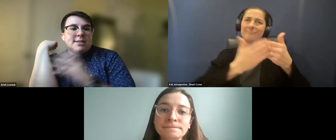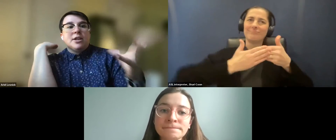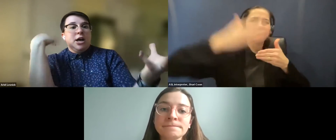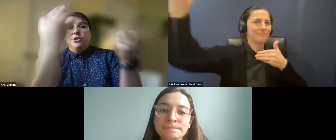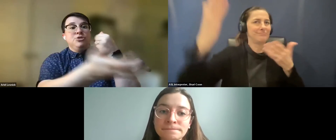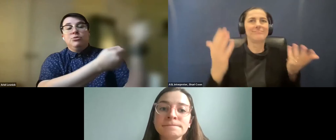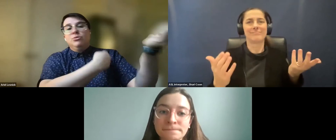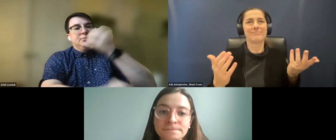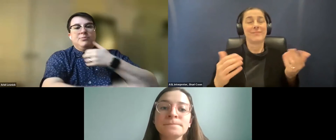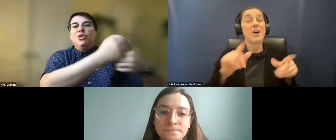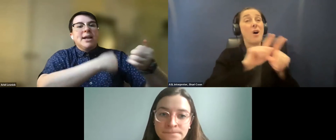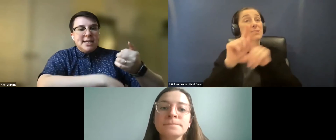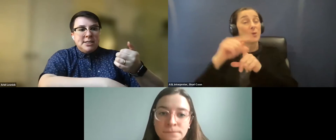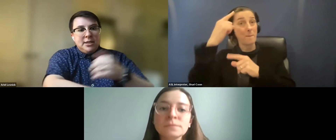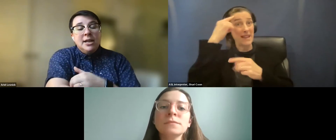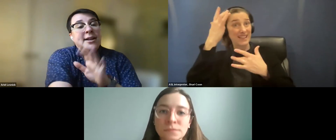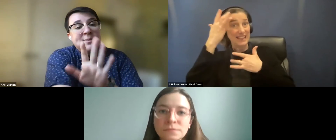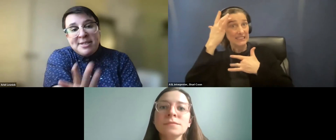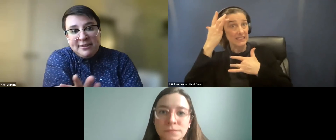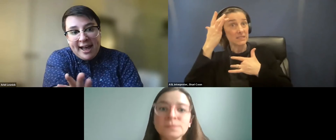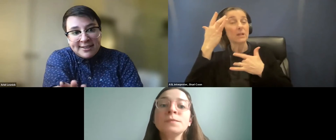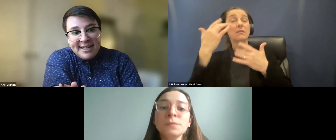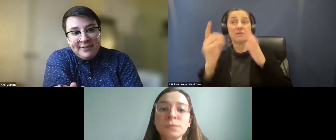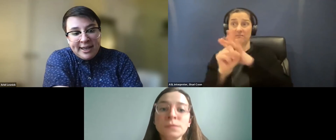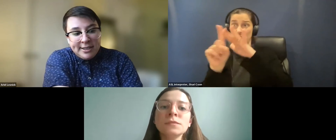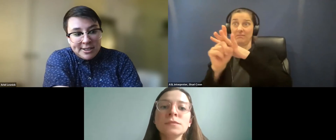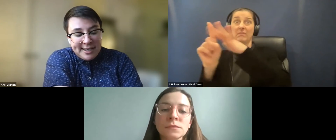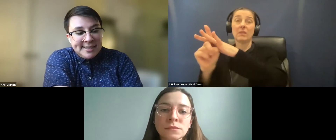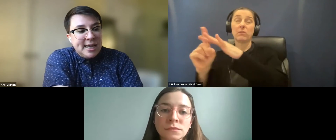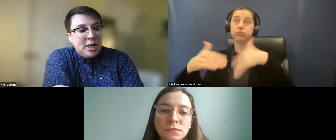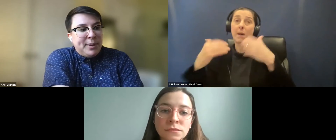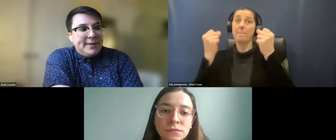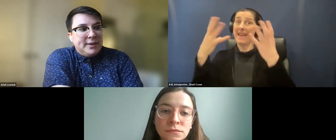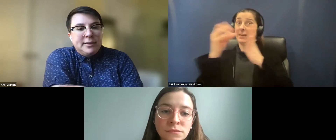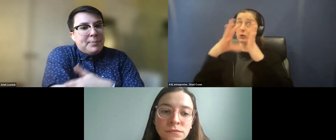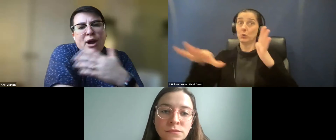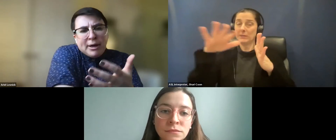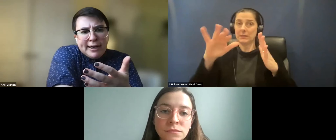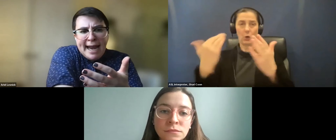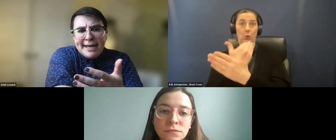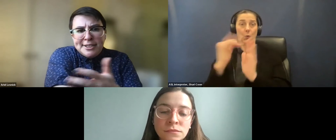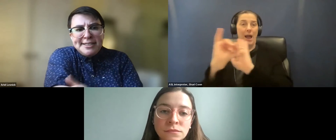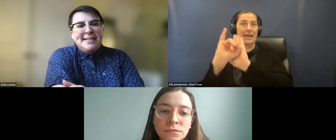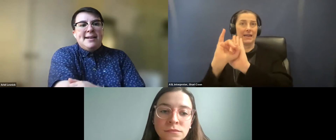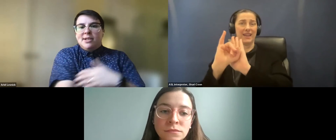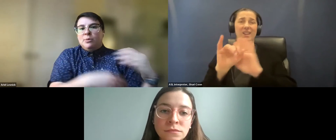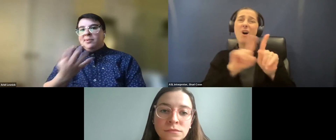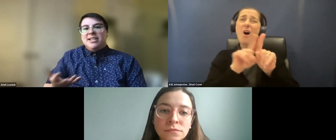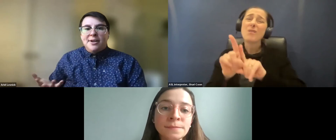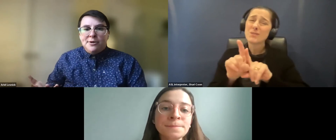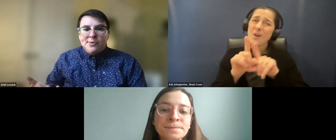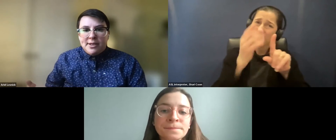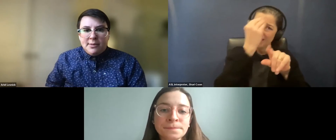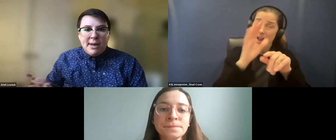students, that's like a new identity, not to mention the fact, I didn't even get into this, but the primary ages that someone